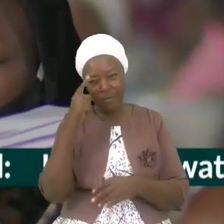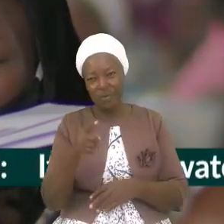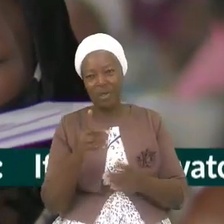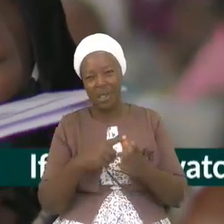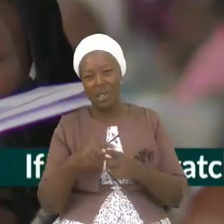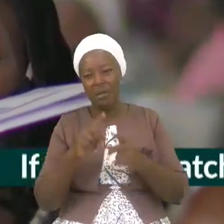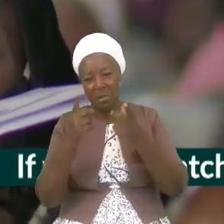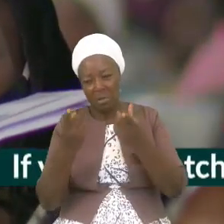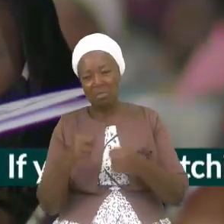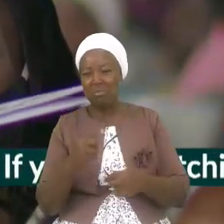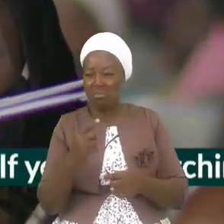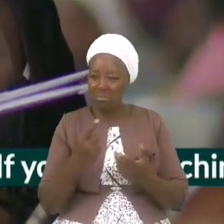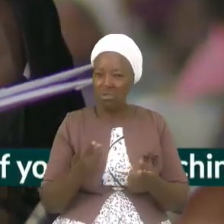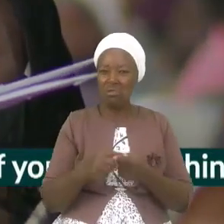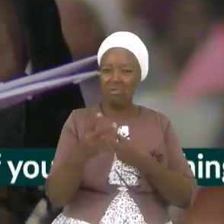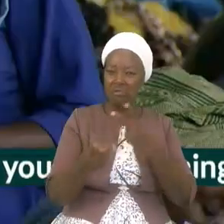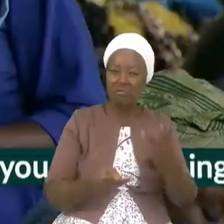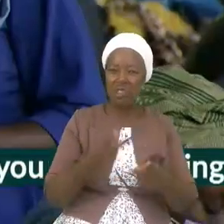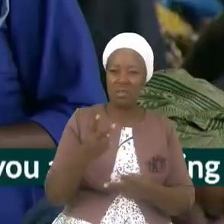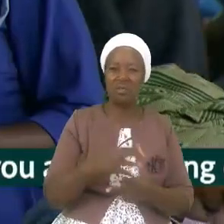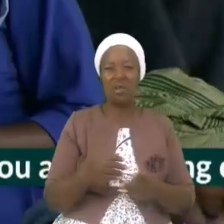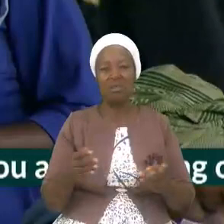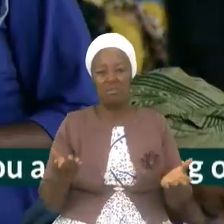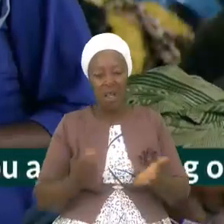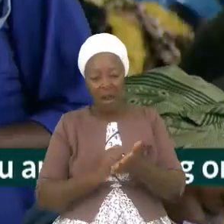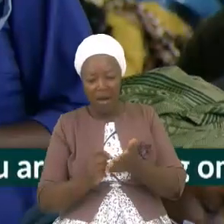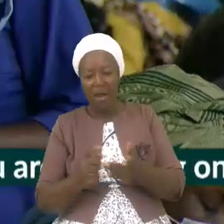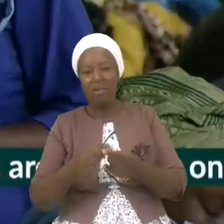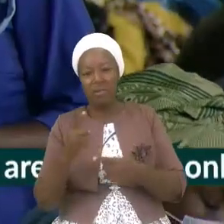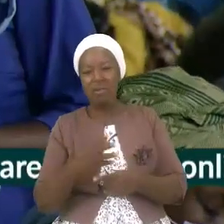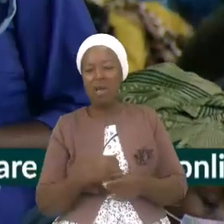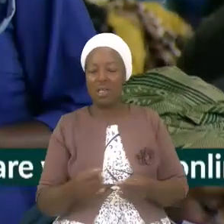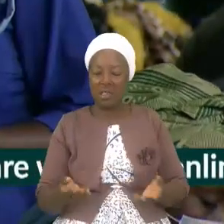Supply the details. You write in capital letters.